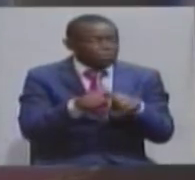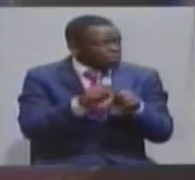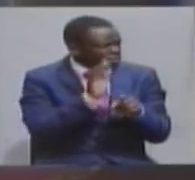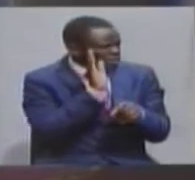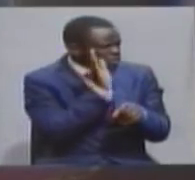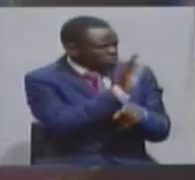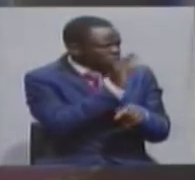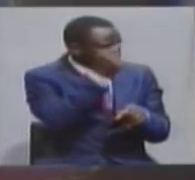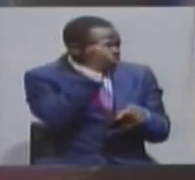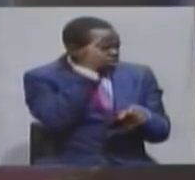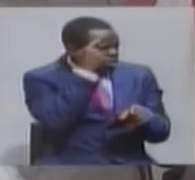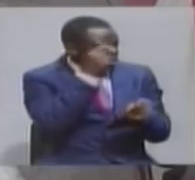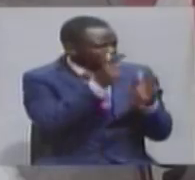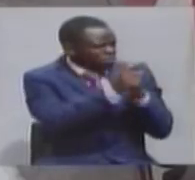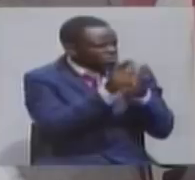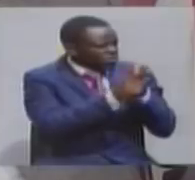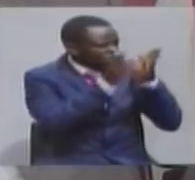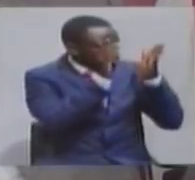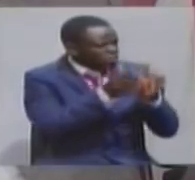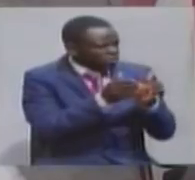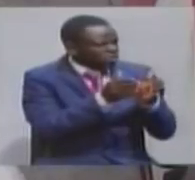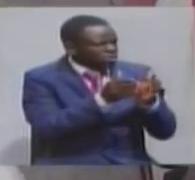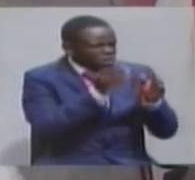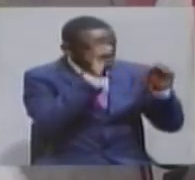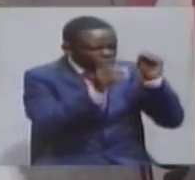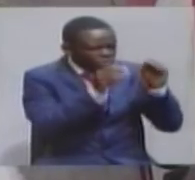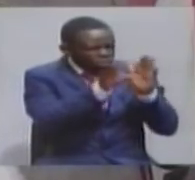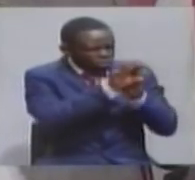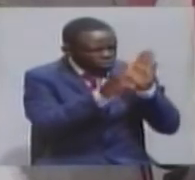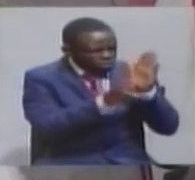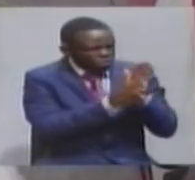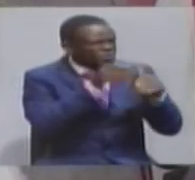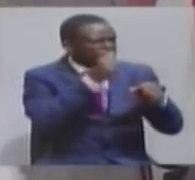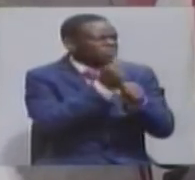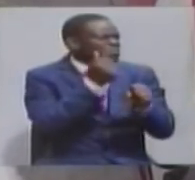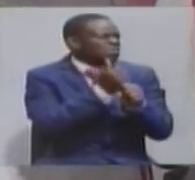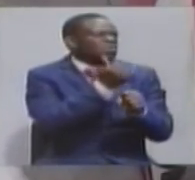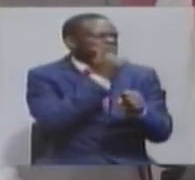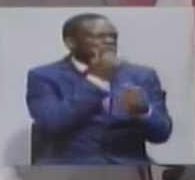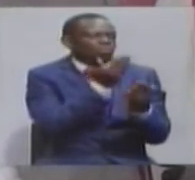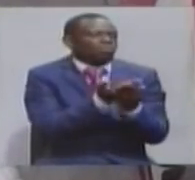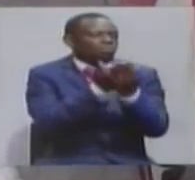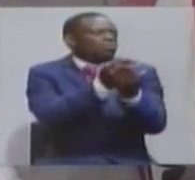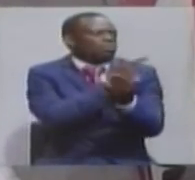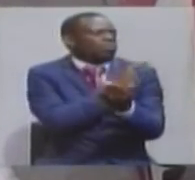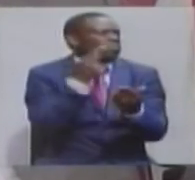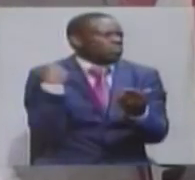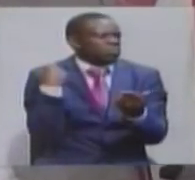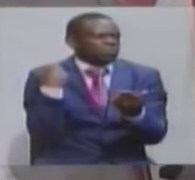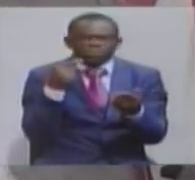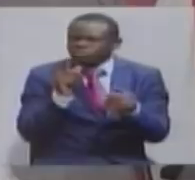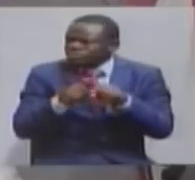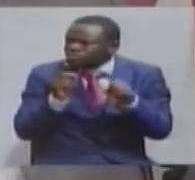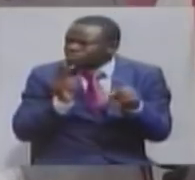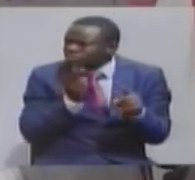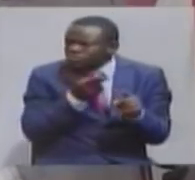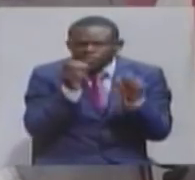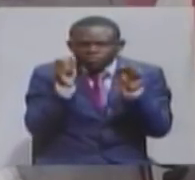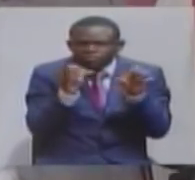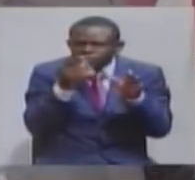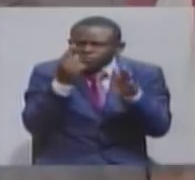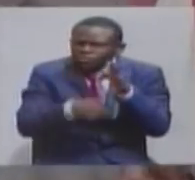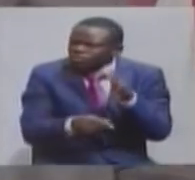to Parliament. What did you expect? When the loudest political party in this country, the UPND, were